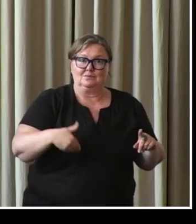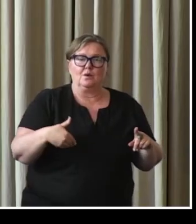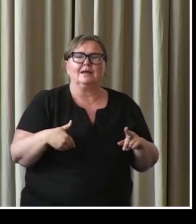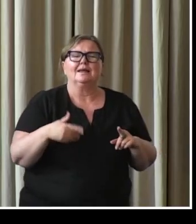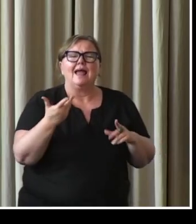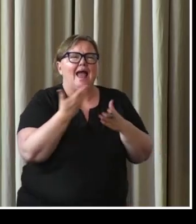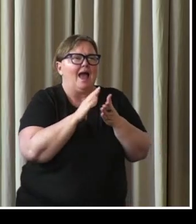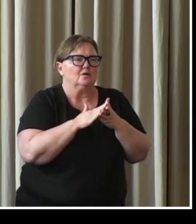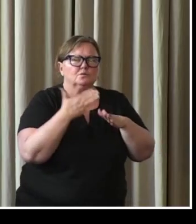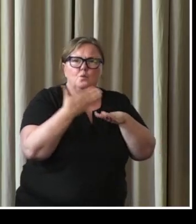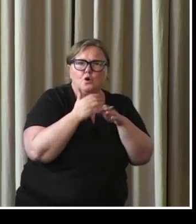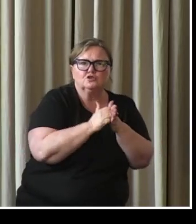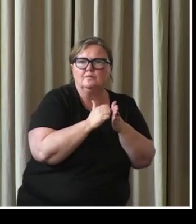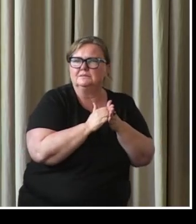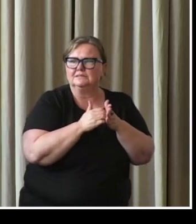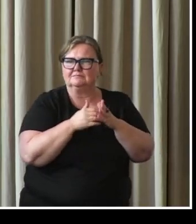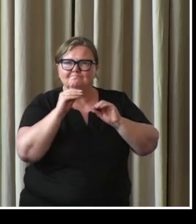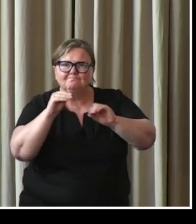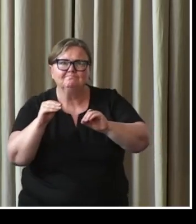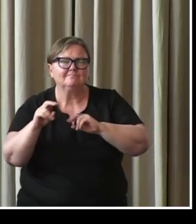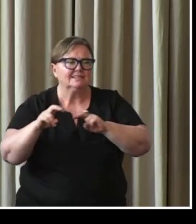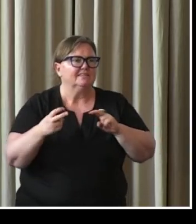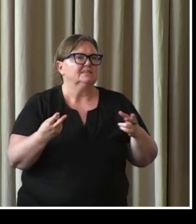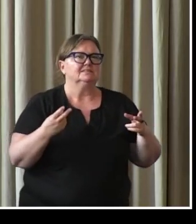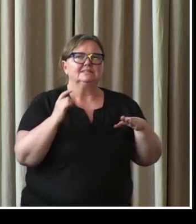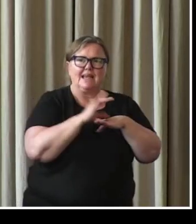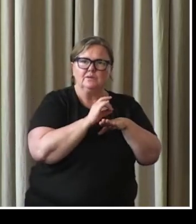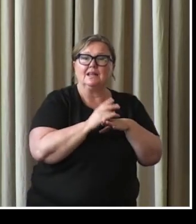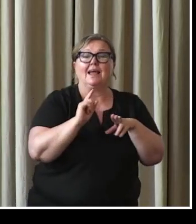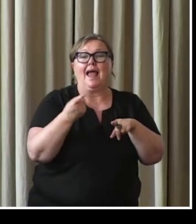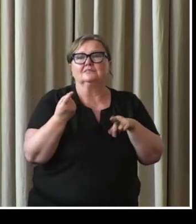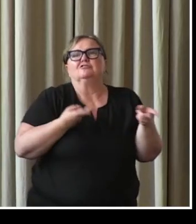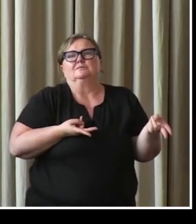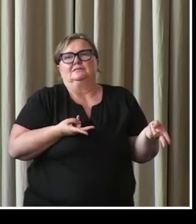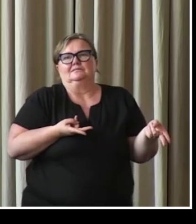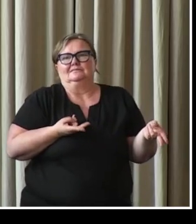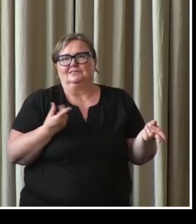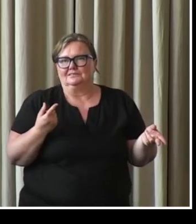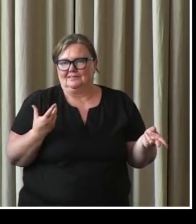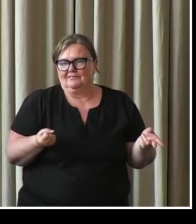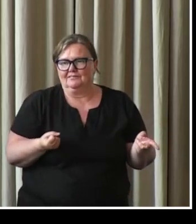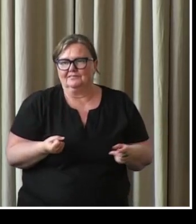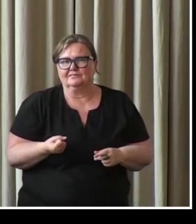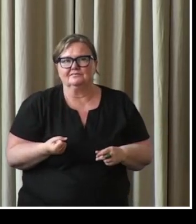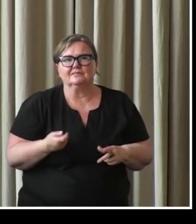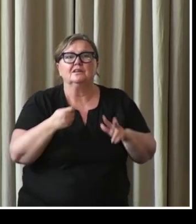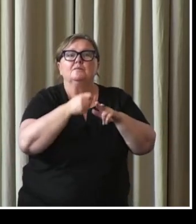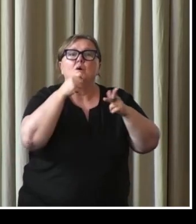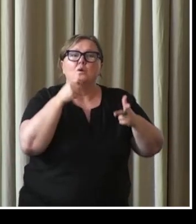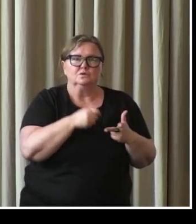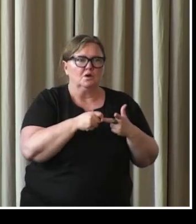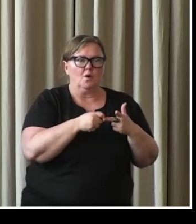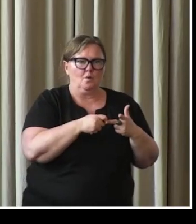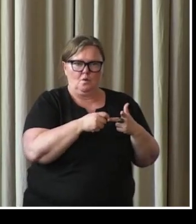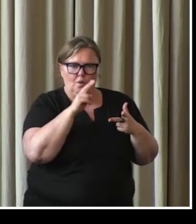navigators, workshops and learning activities, counselling and respite options. But it's also going to be about